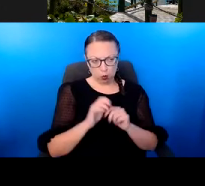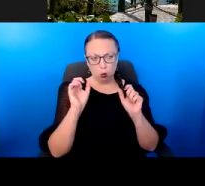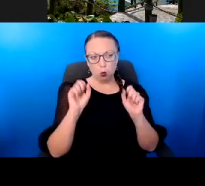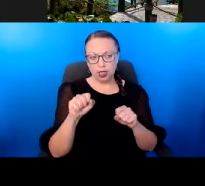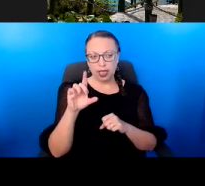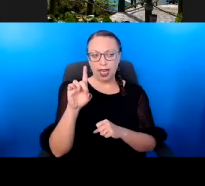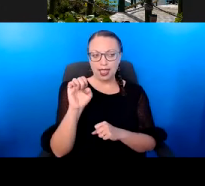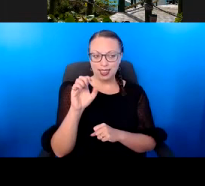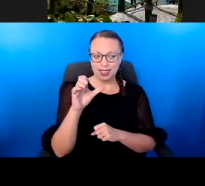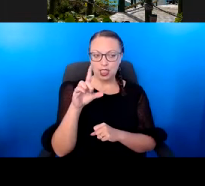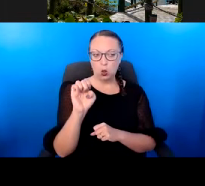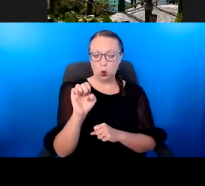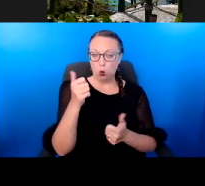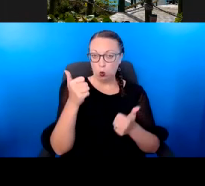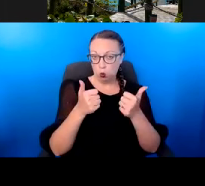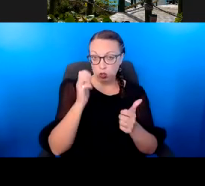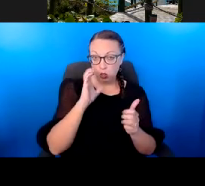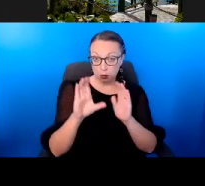what pictures they're looking at